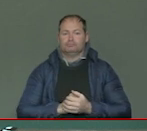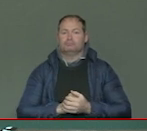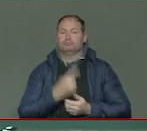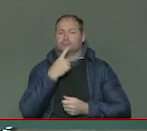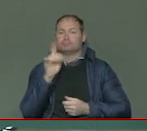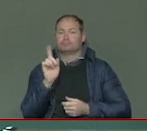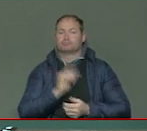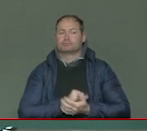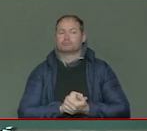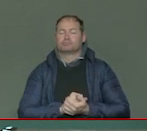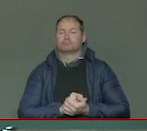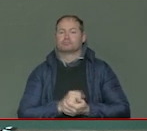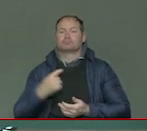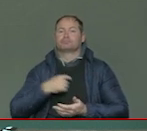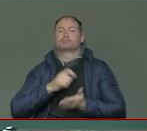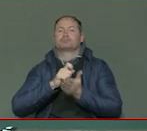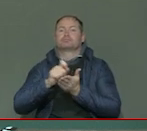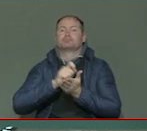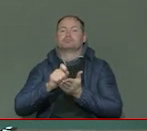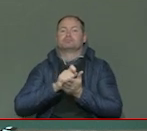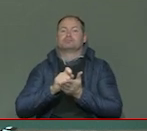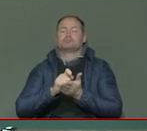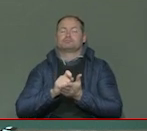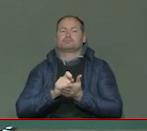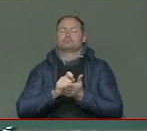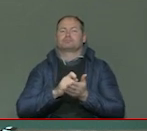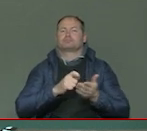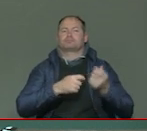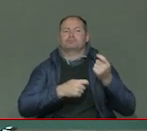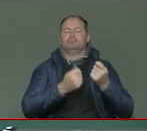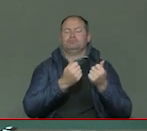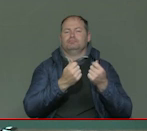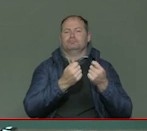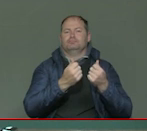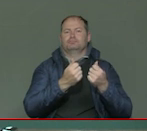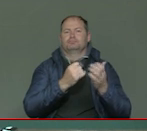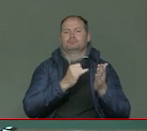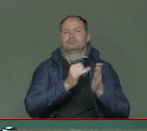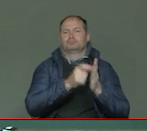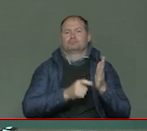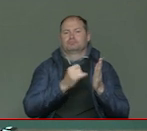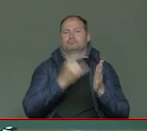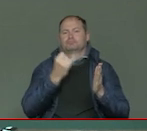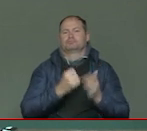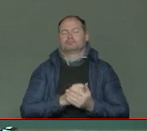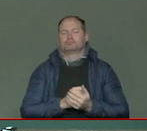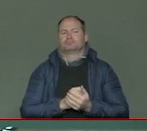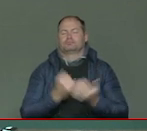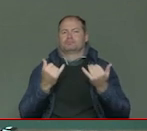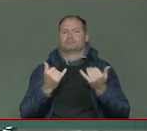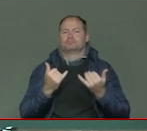They should be recorded in your cash journals. All right. Yeah. So they say the first one is a direct payment